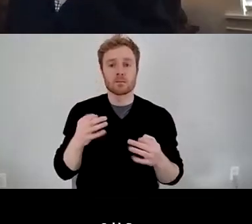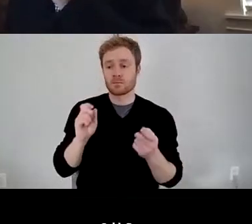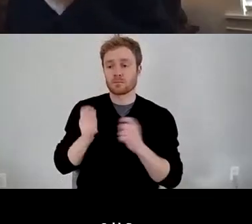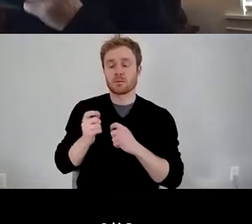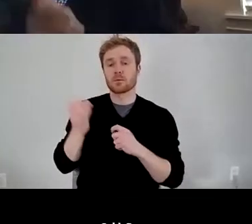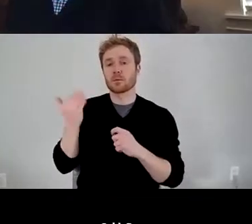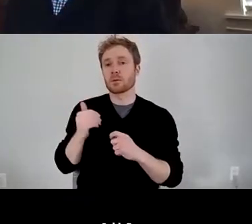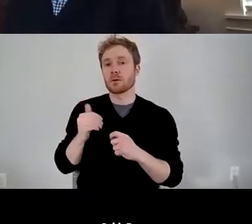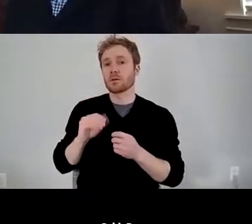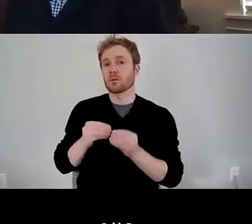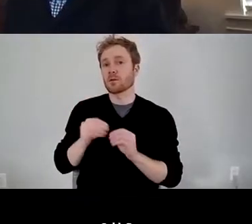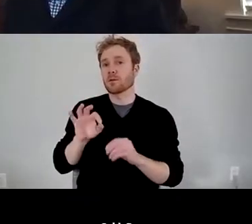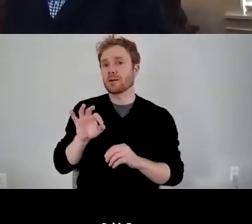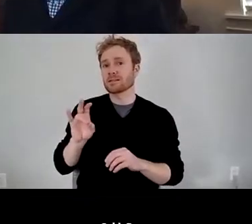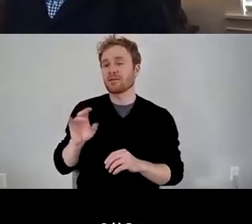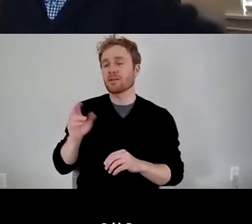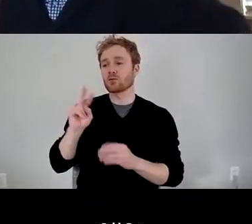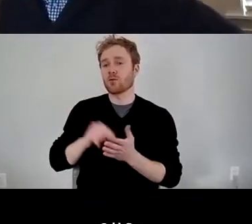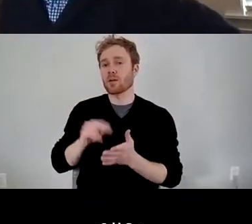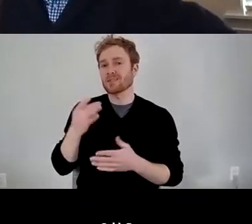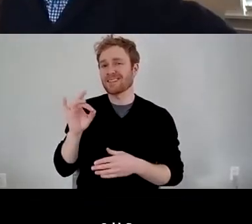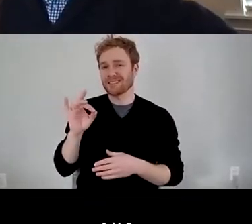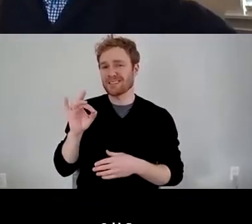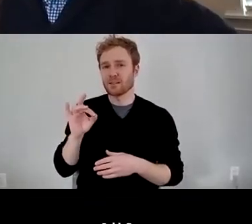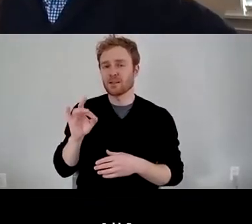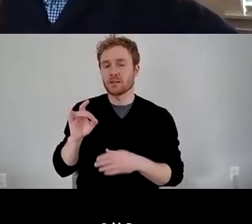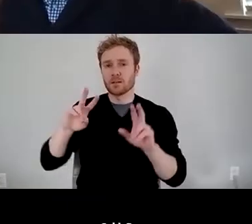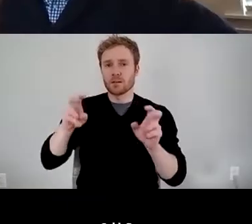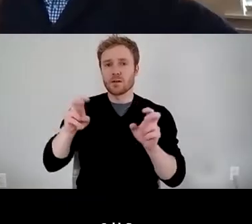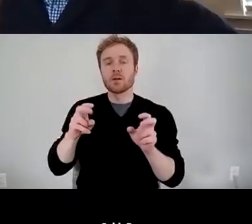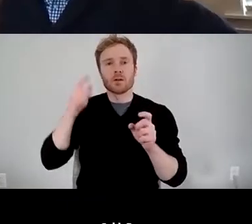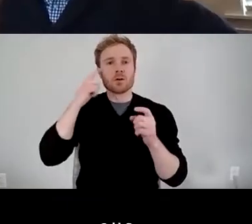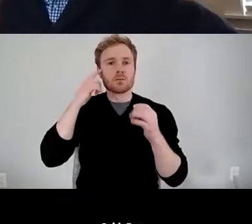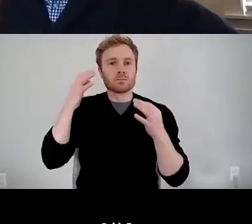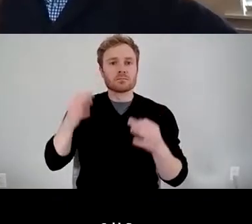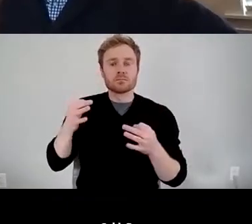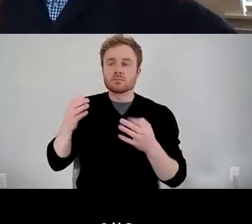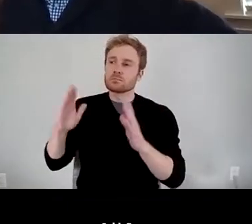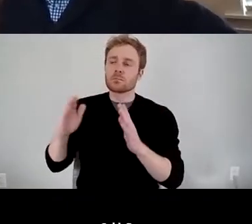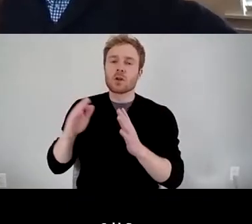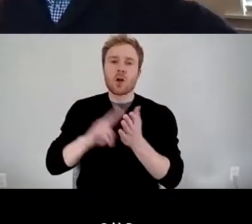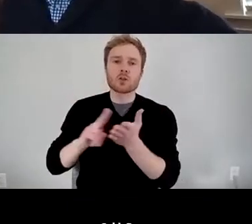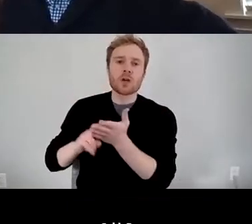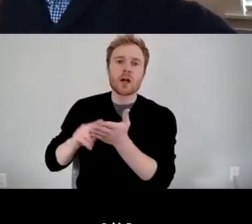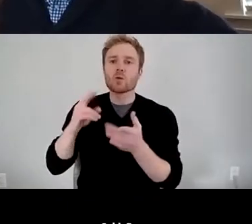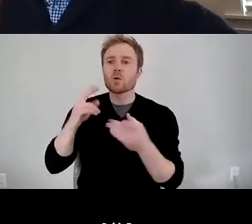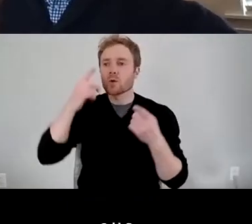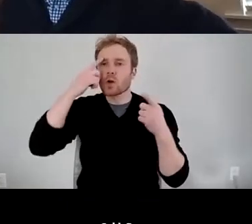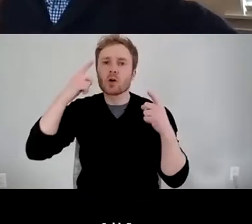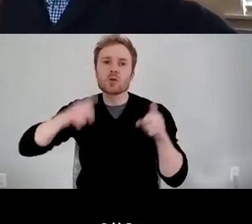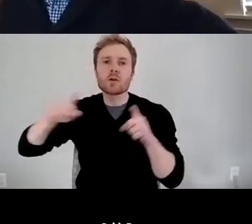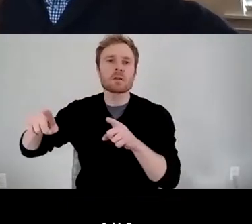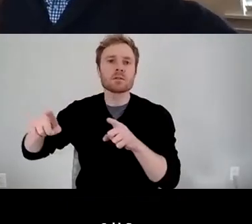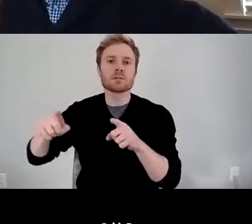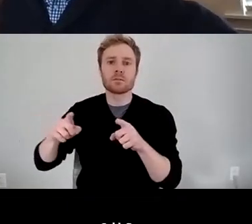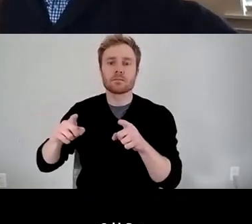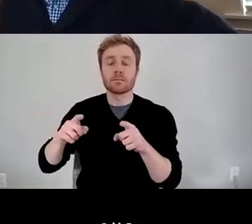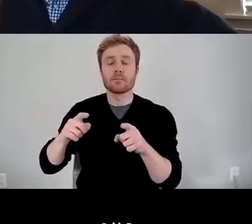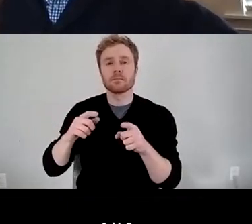Motion to approve. Second. Any discussion? Seeing none, all those in favor say aye.